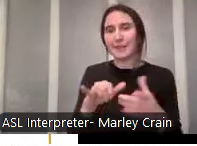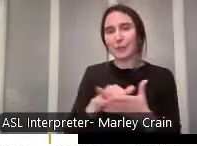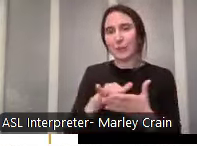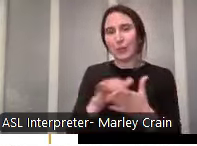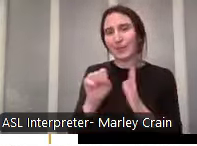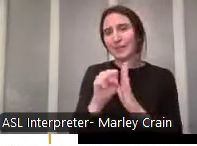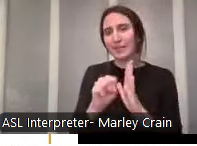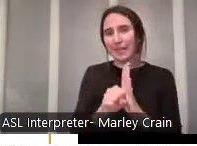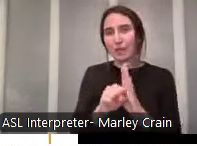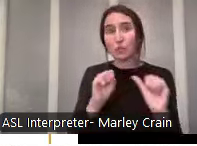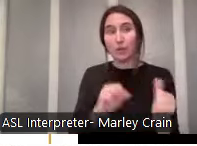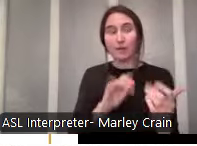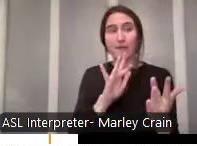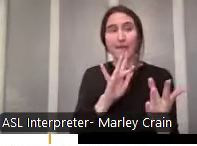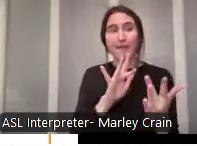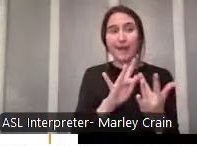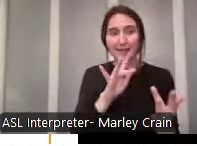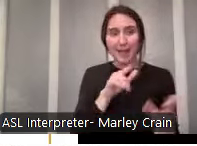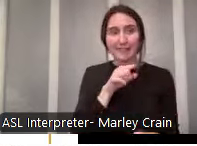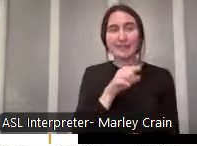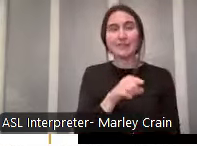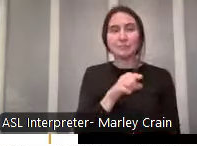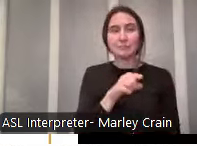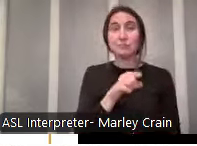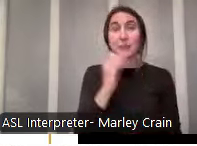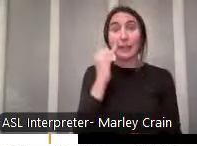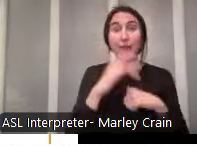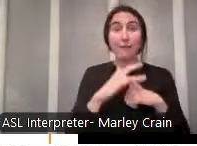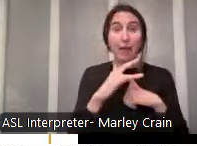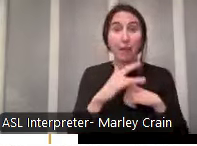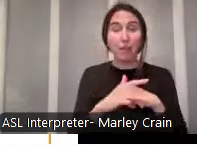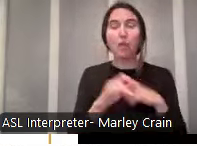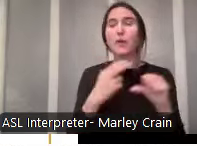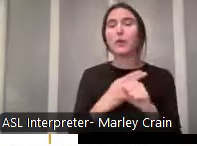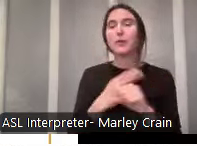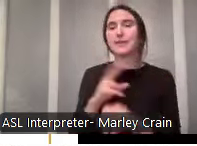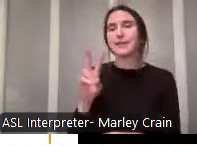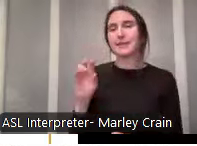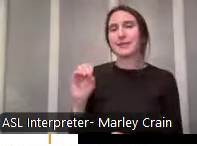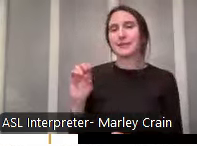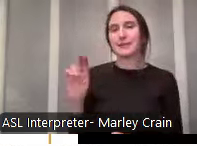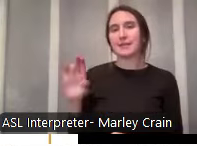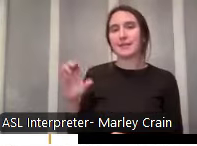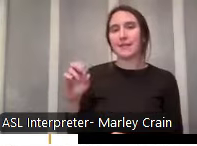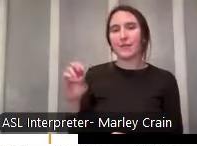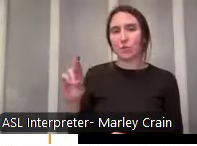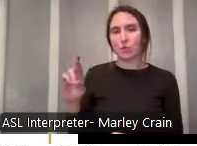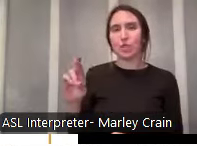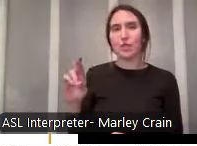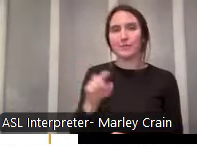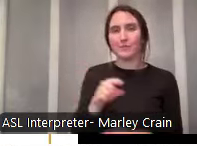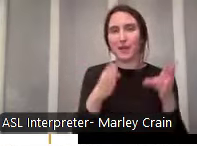but then they could use that voucher to provide related services to your child. The same thing is true for SETS,